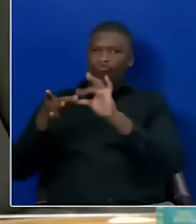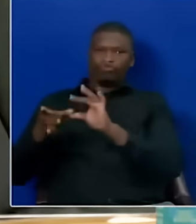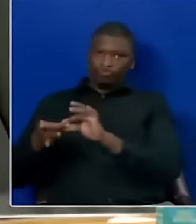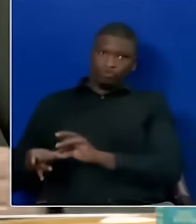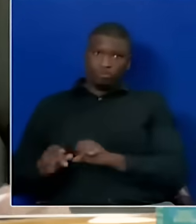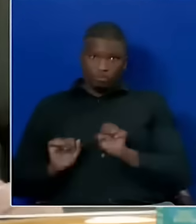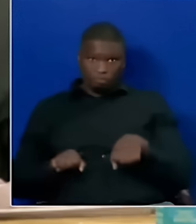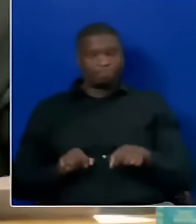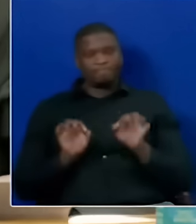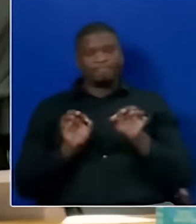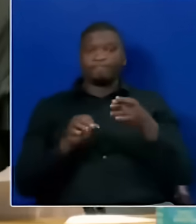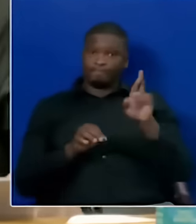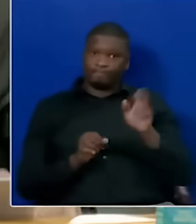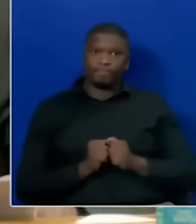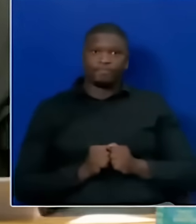The